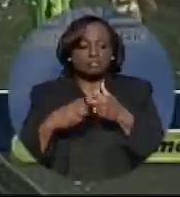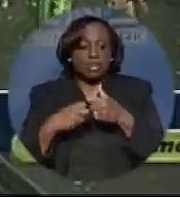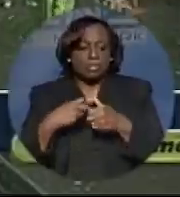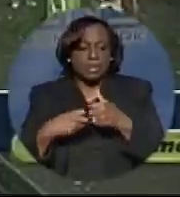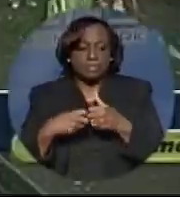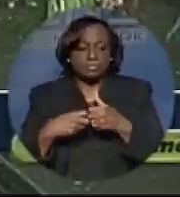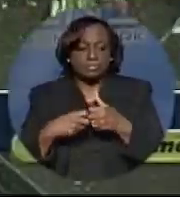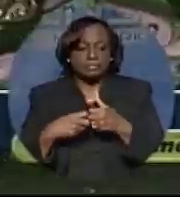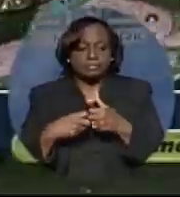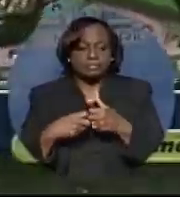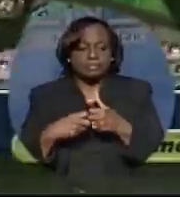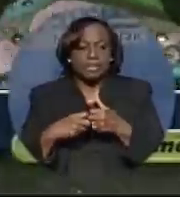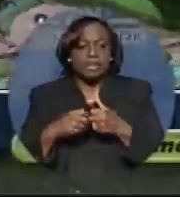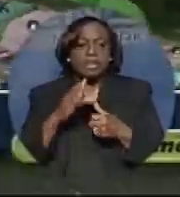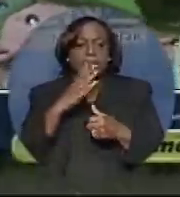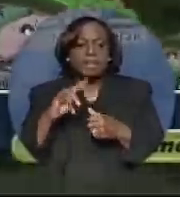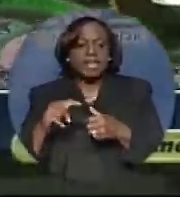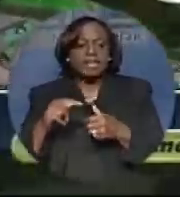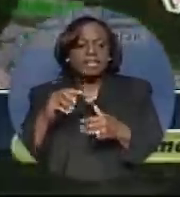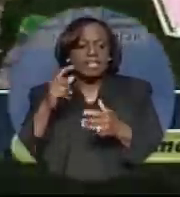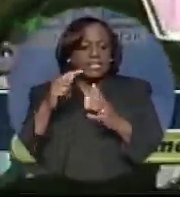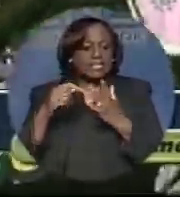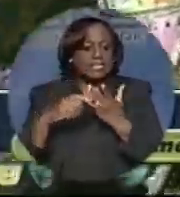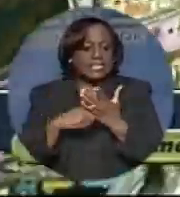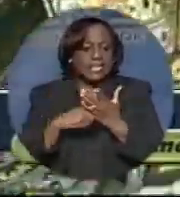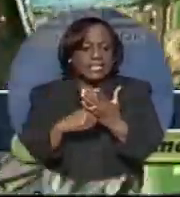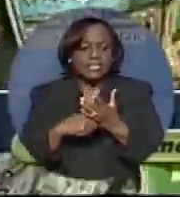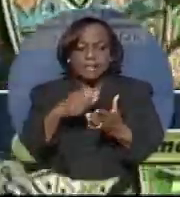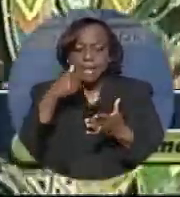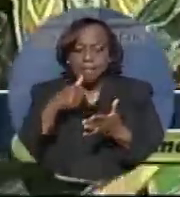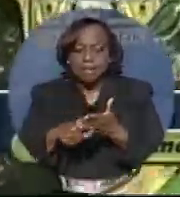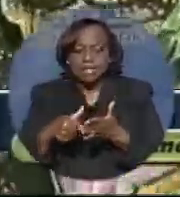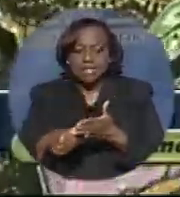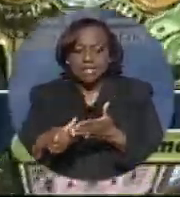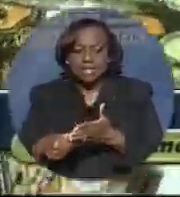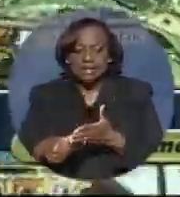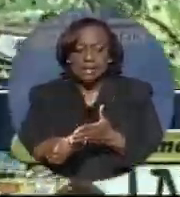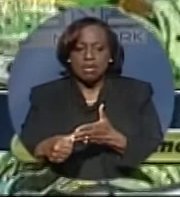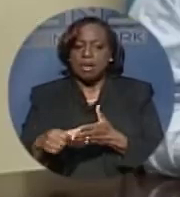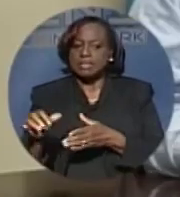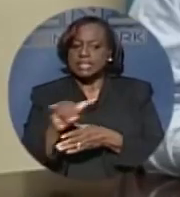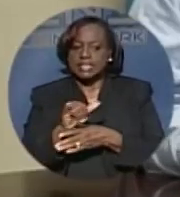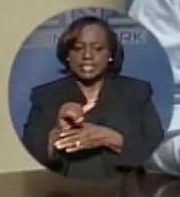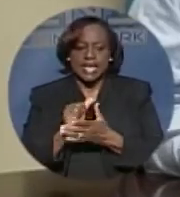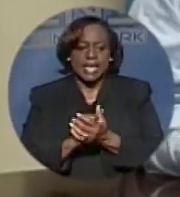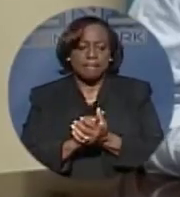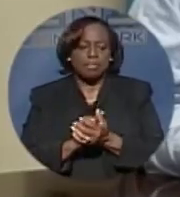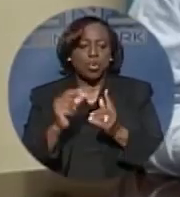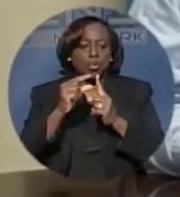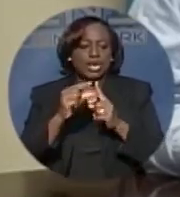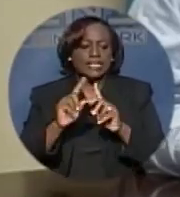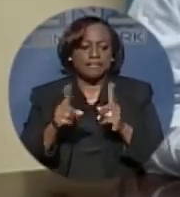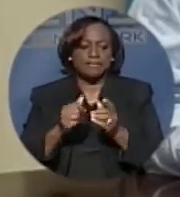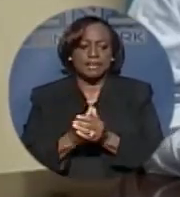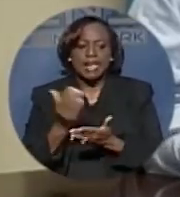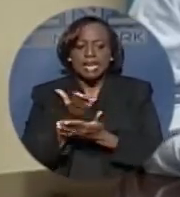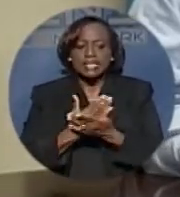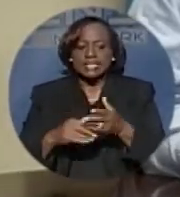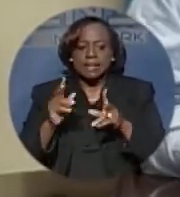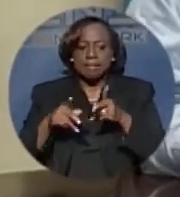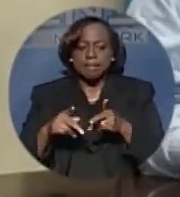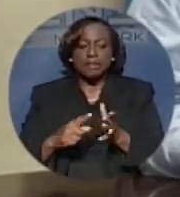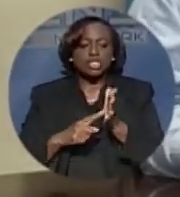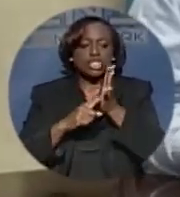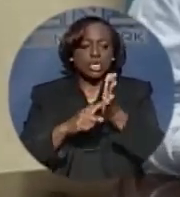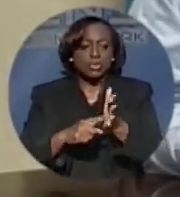Day tickets being printed almost identically, except for the wording on the tickets. Some people obviously showed up to the Boxing Day